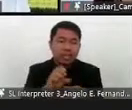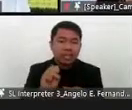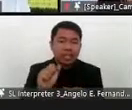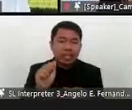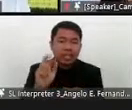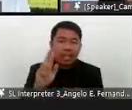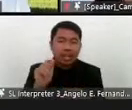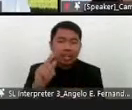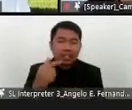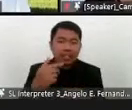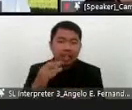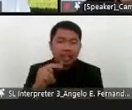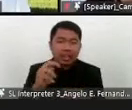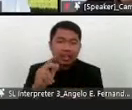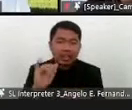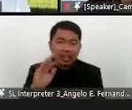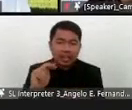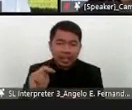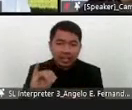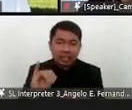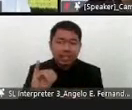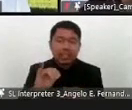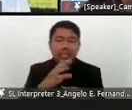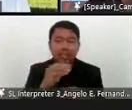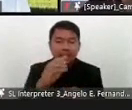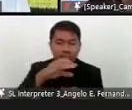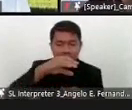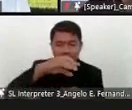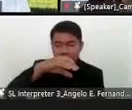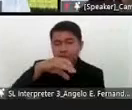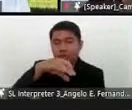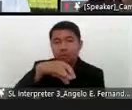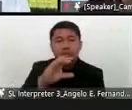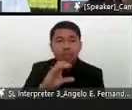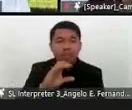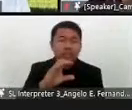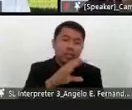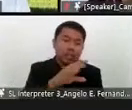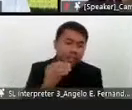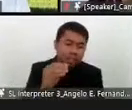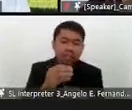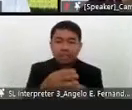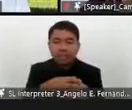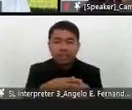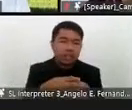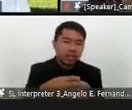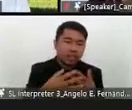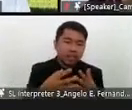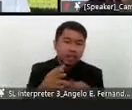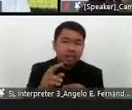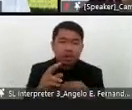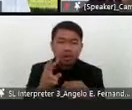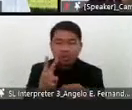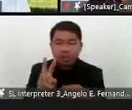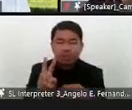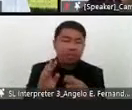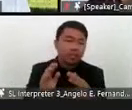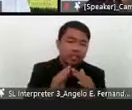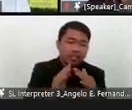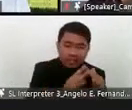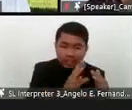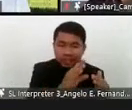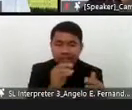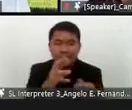Sarangani, Quezon City, Bacolod, Davao del Sur, Valenzuela, Paloleite, from